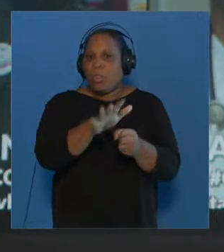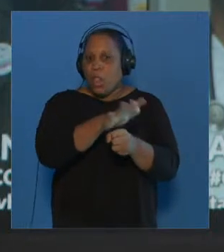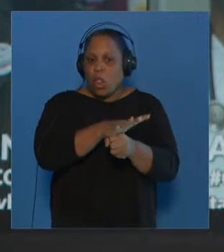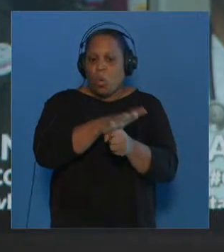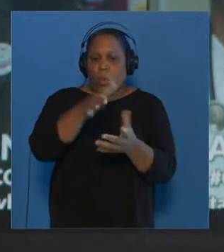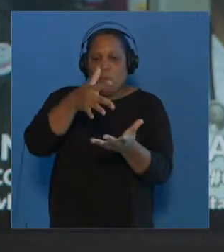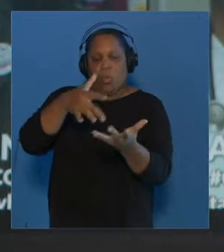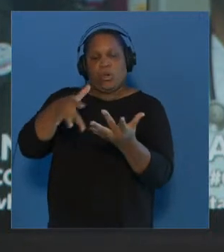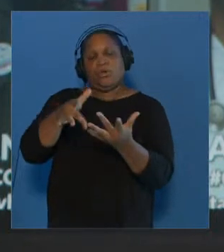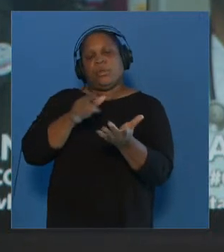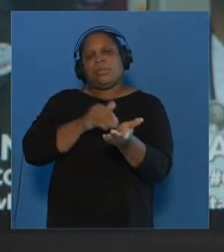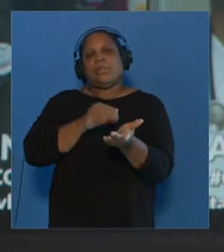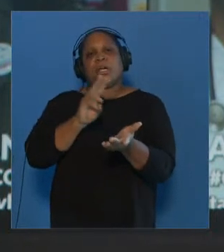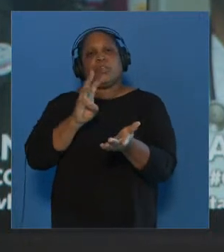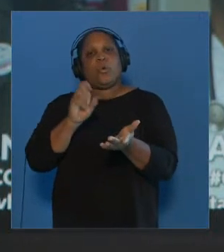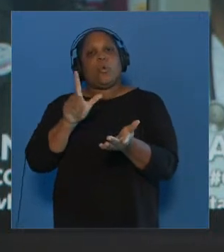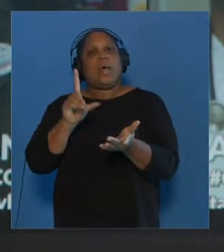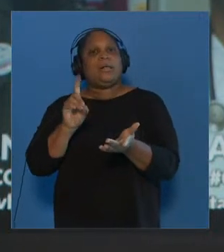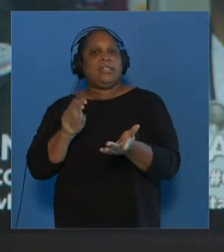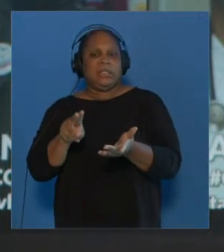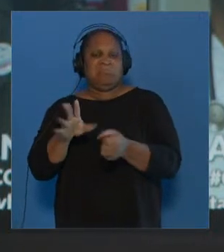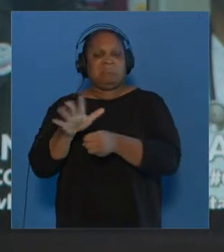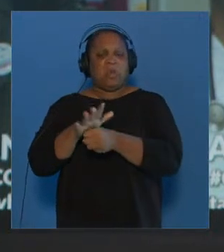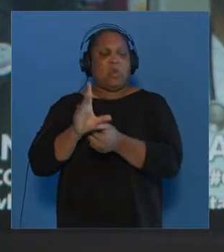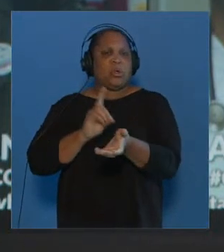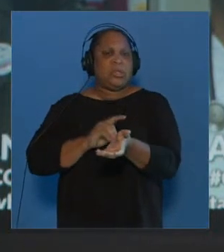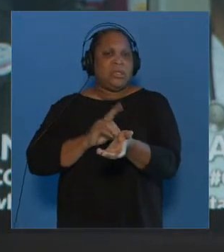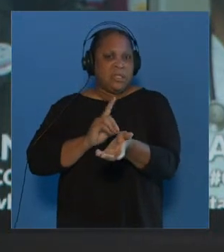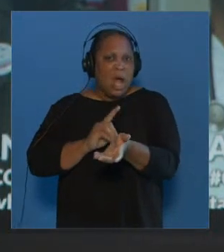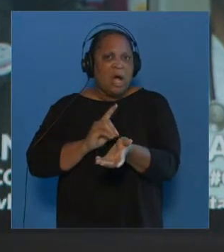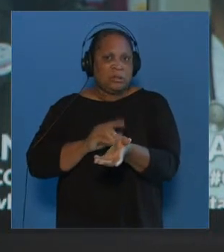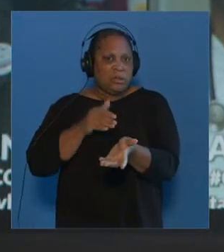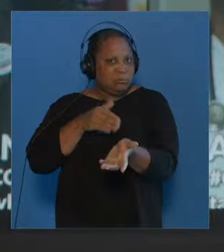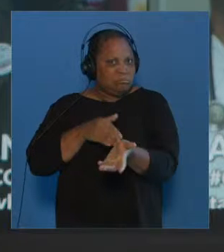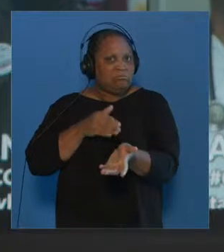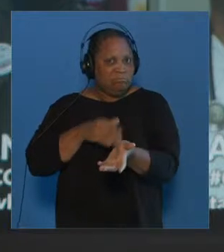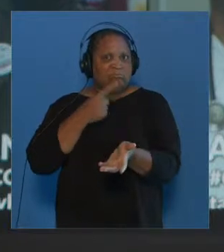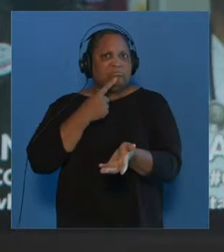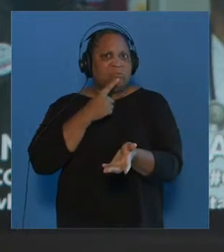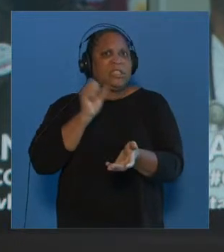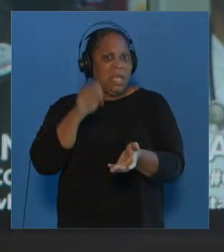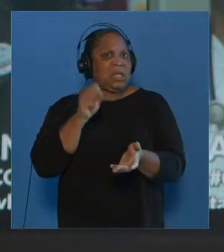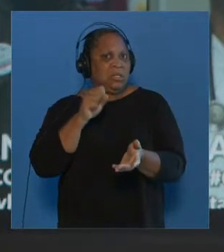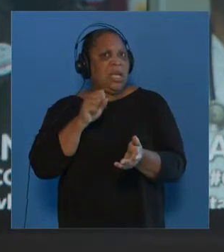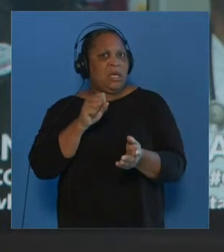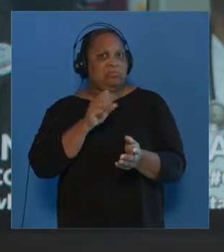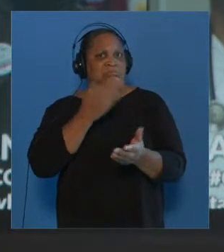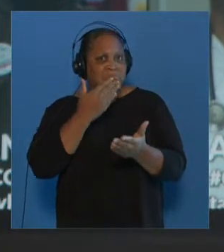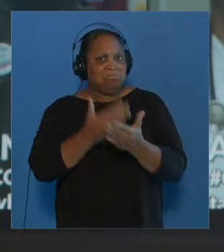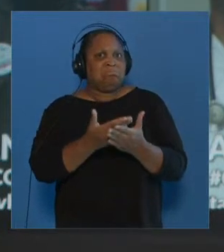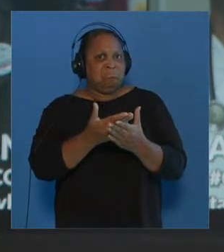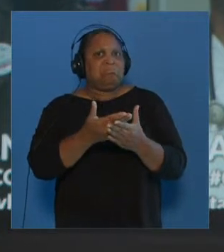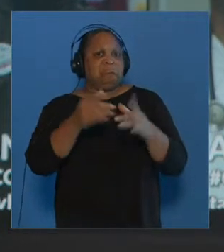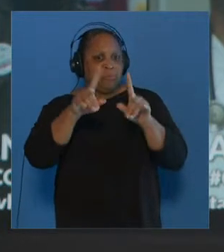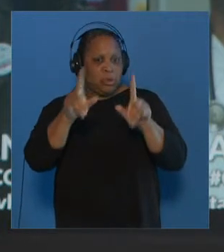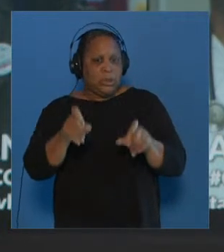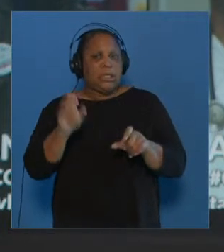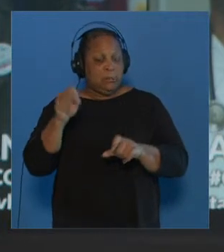interaction of Dr. Weldon and a local doctor, were able to validate and verify these tests. We ordered these tests, and these